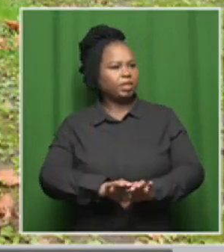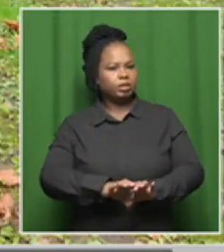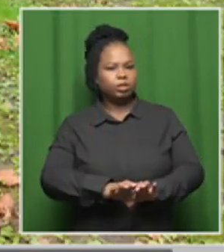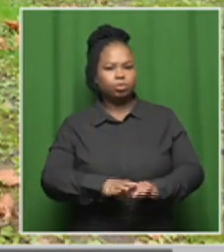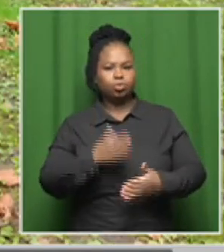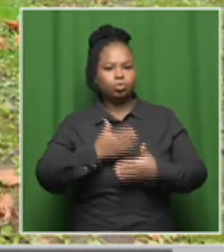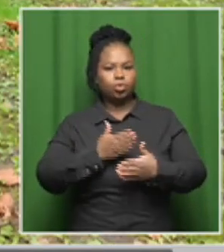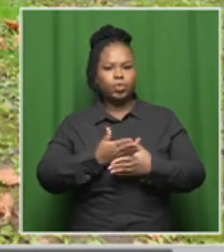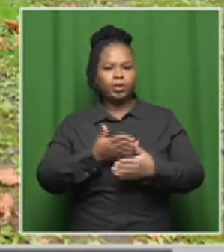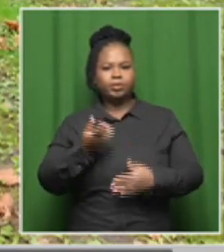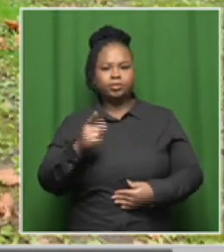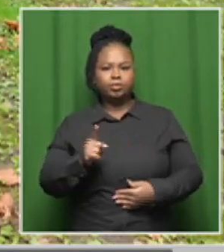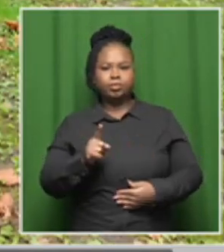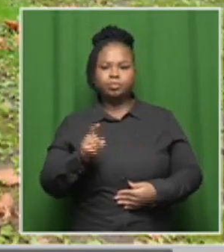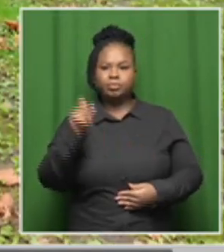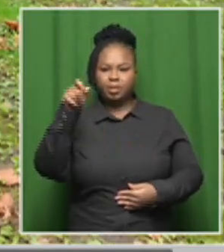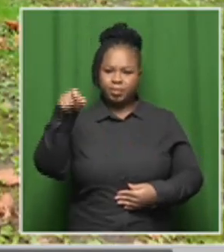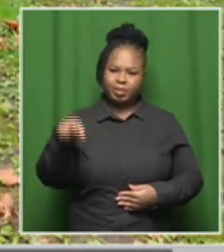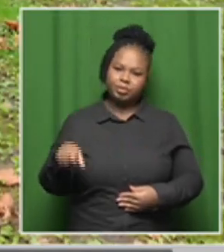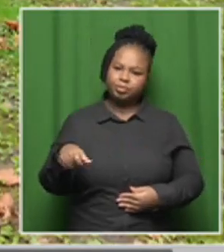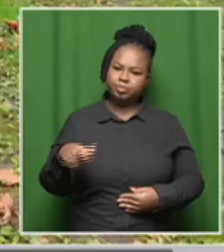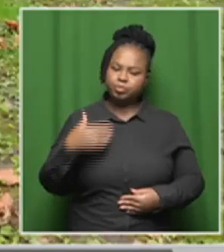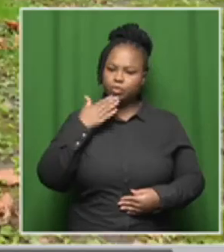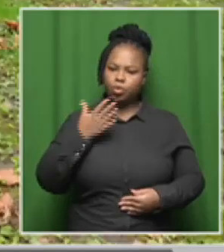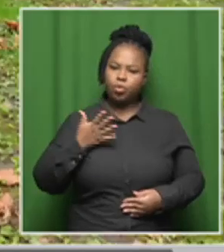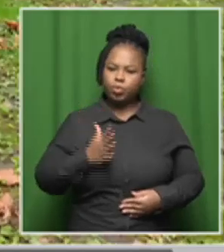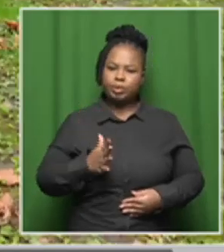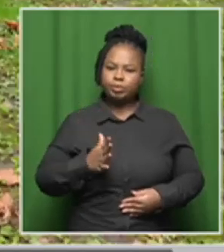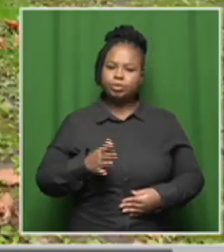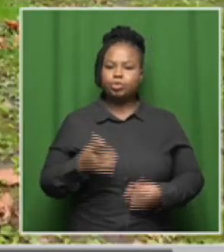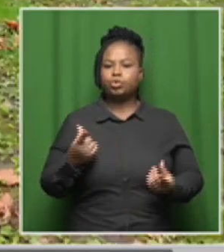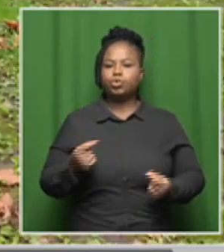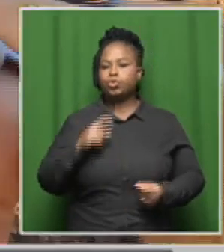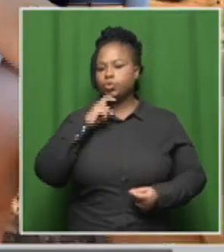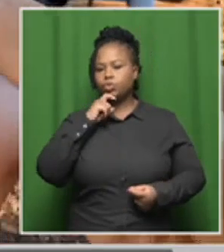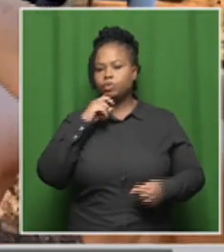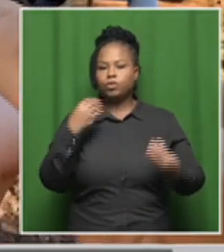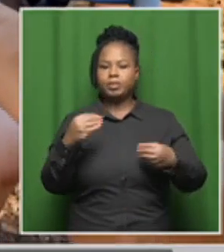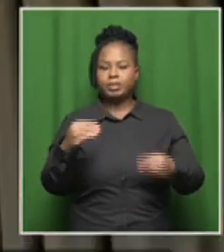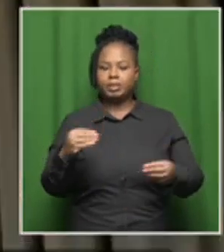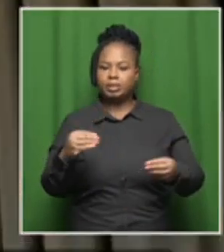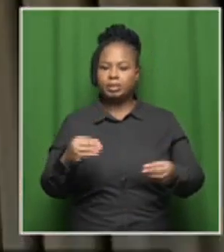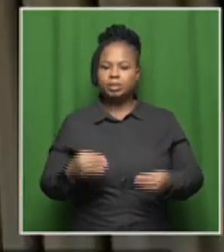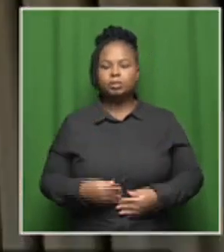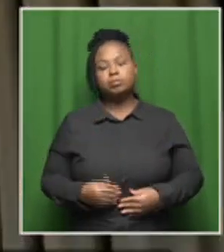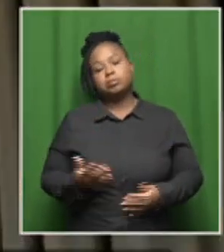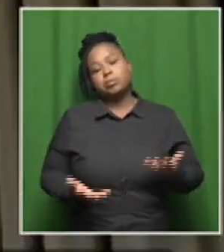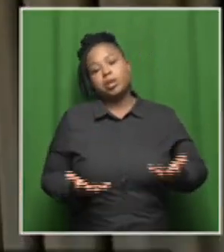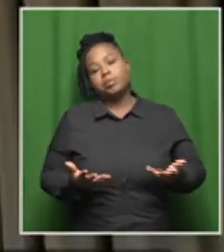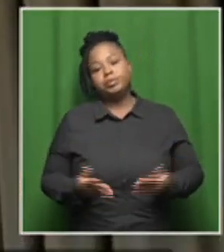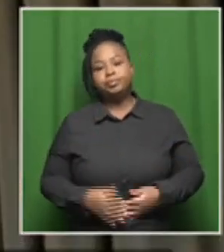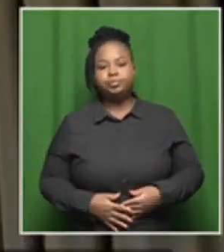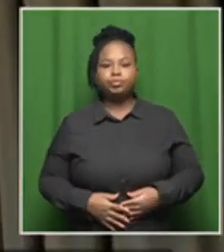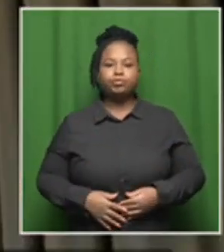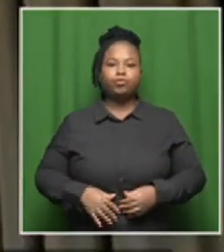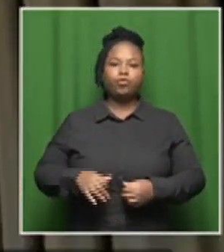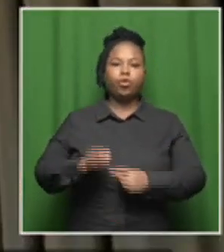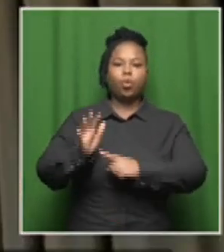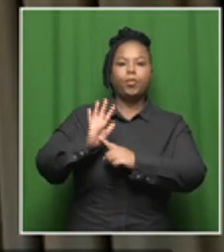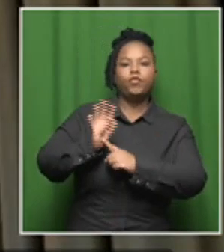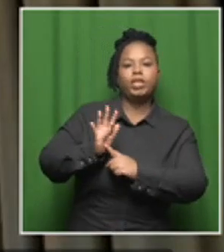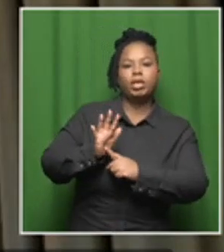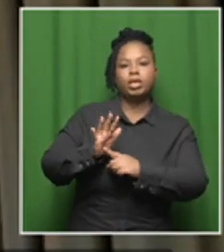a certificate for somebody who wants to operate drones commercially. For instance, as a business, to do movie making or to